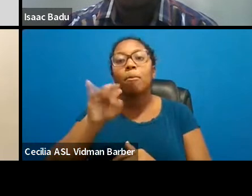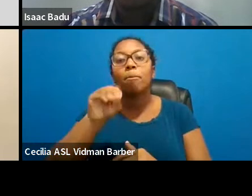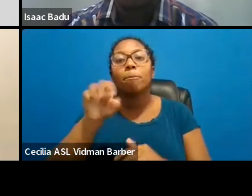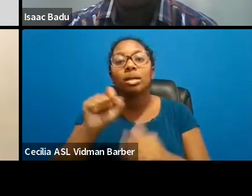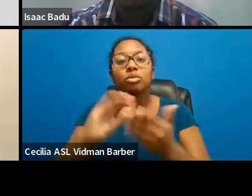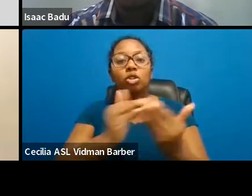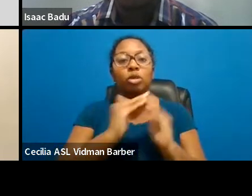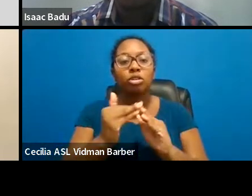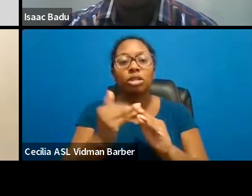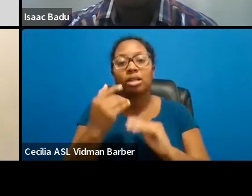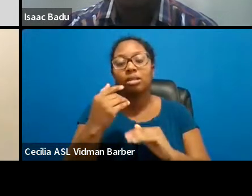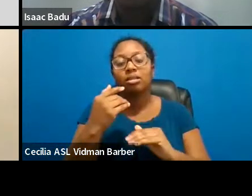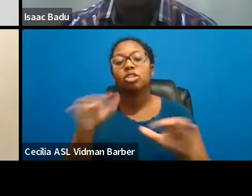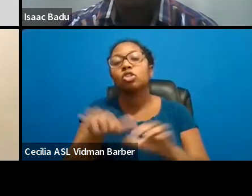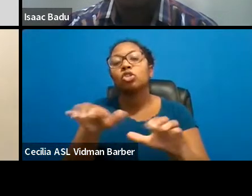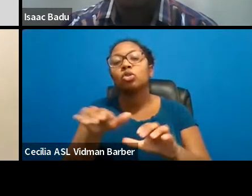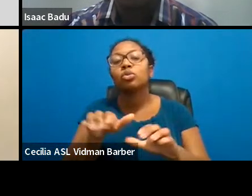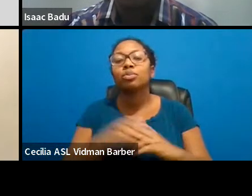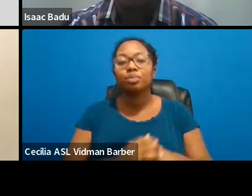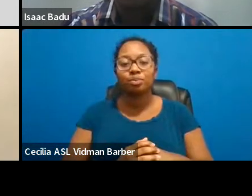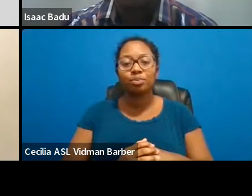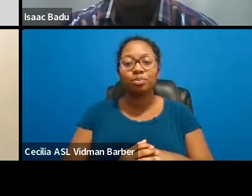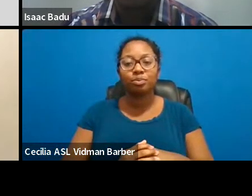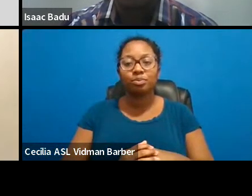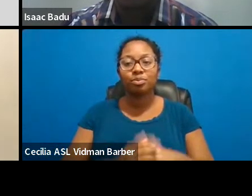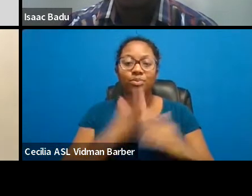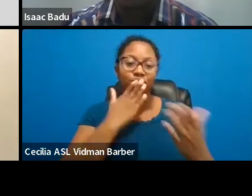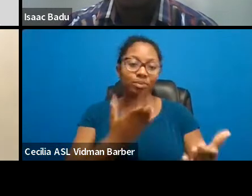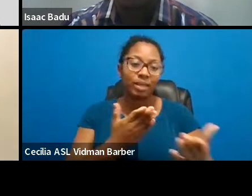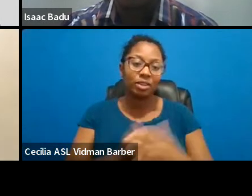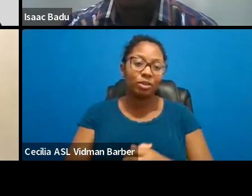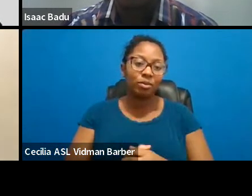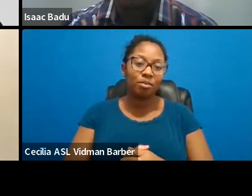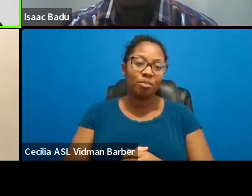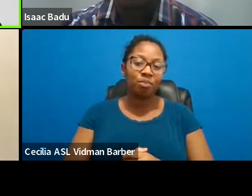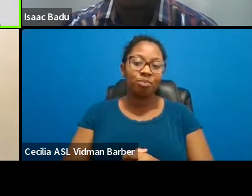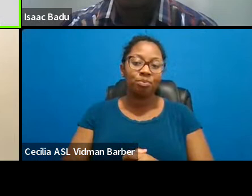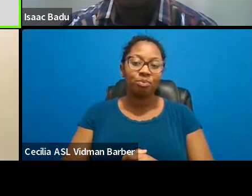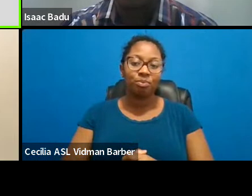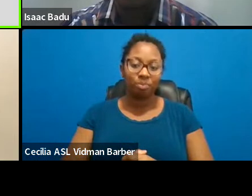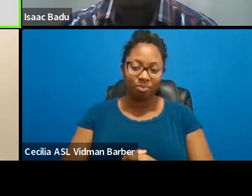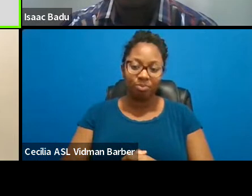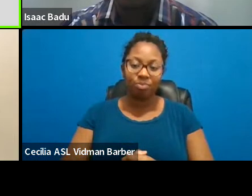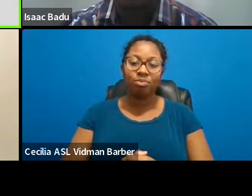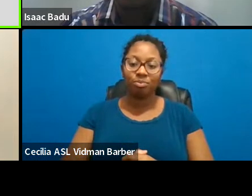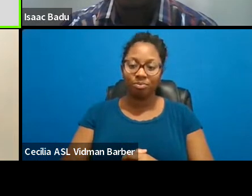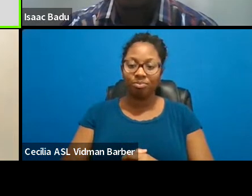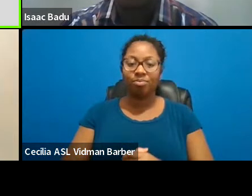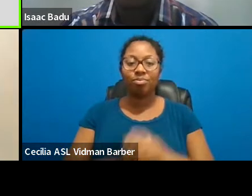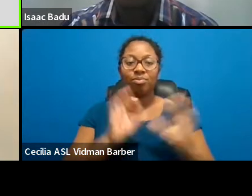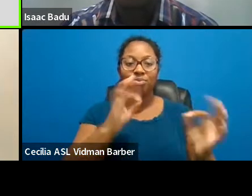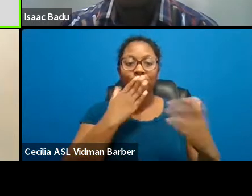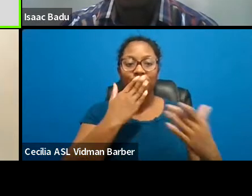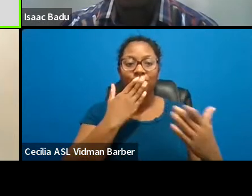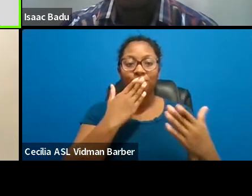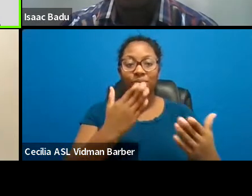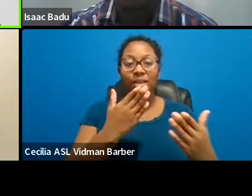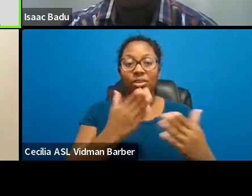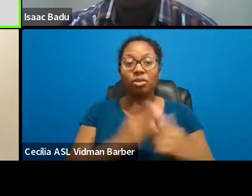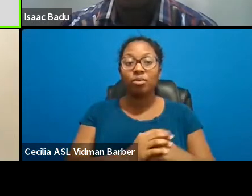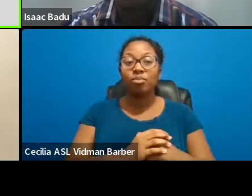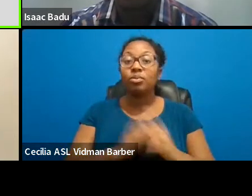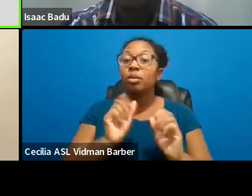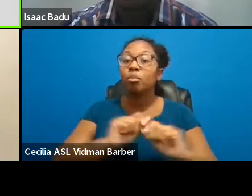to look at doing. Thank you. Thank you so much, Dr. Mahu. And visit the